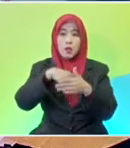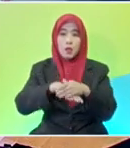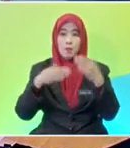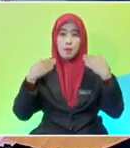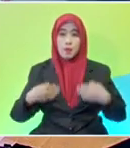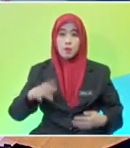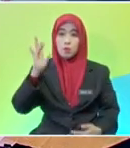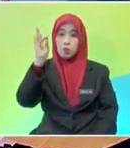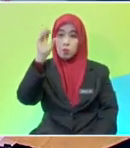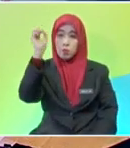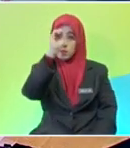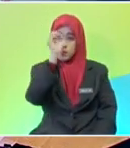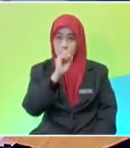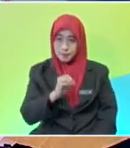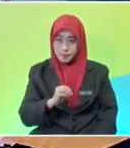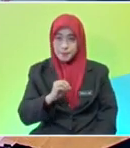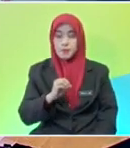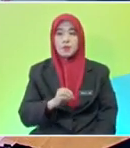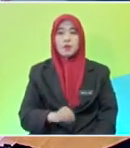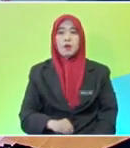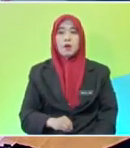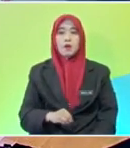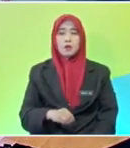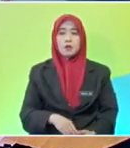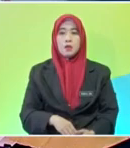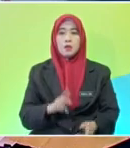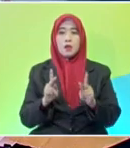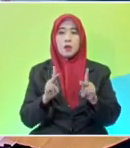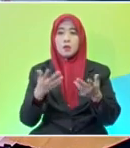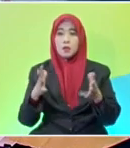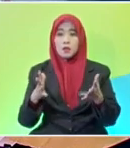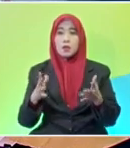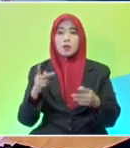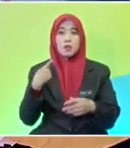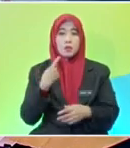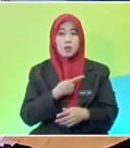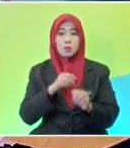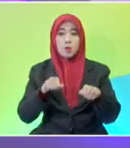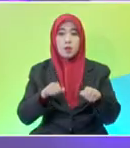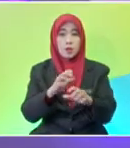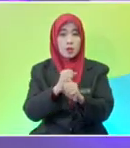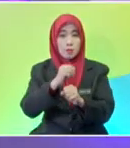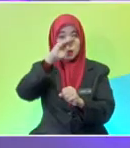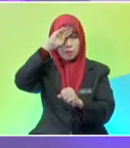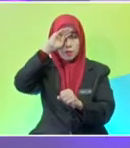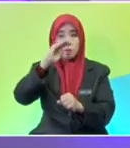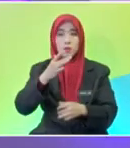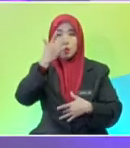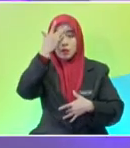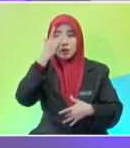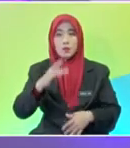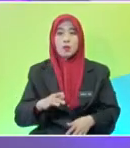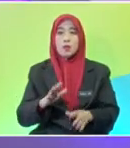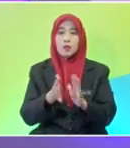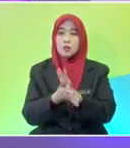more heat. Right. And you can get fever. We don't want that. That's why. So make sure you all take 70% of water